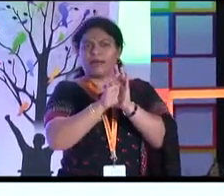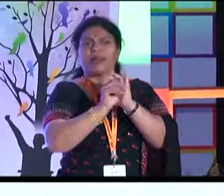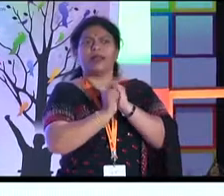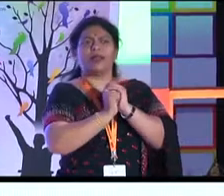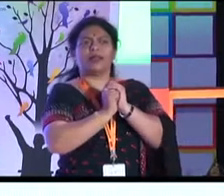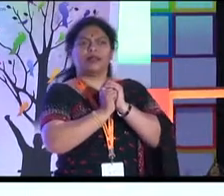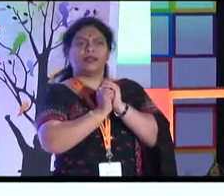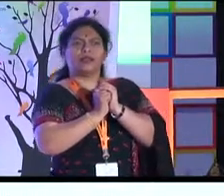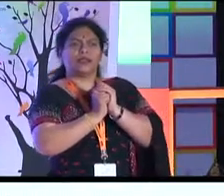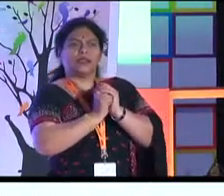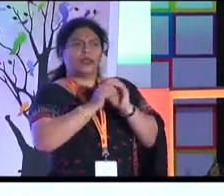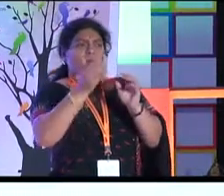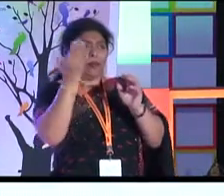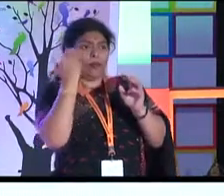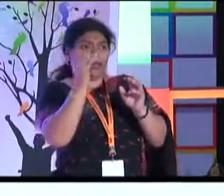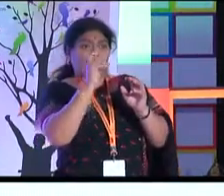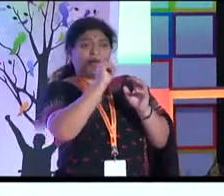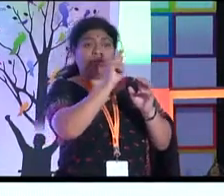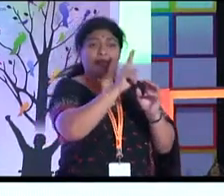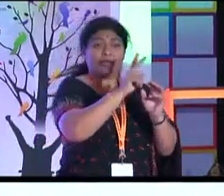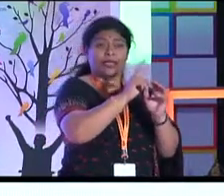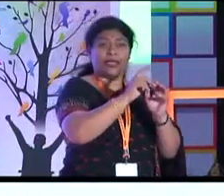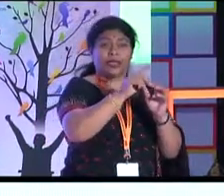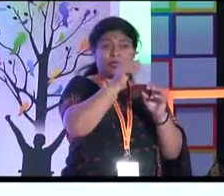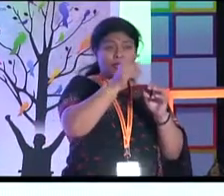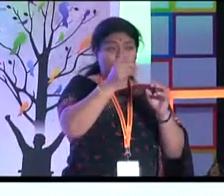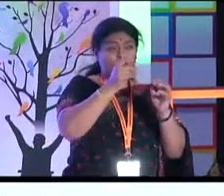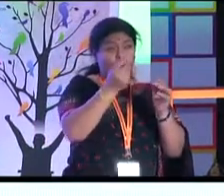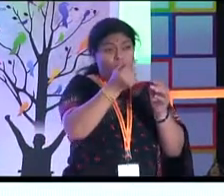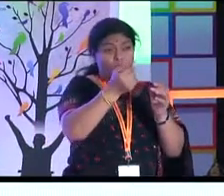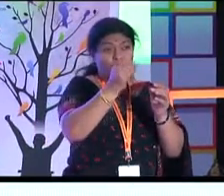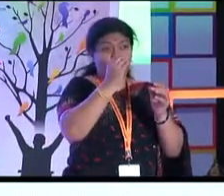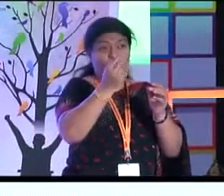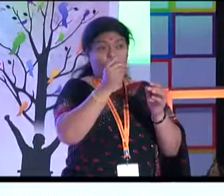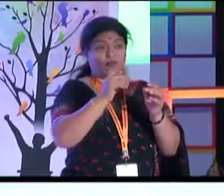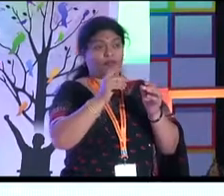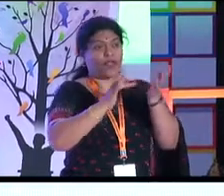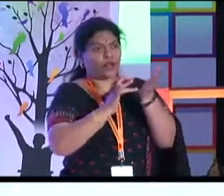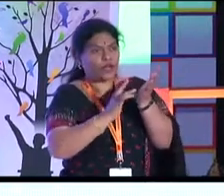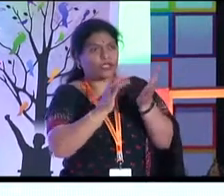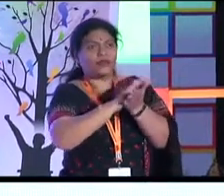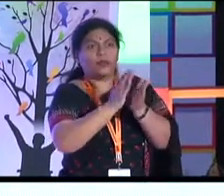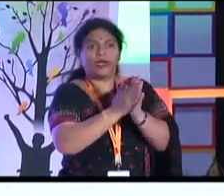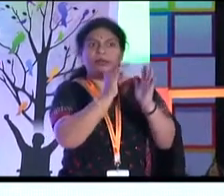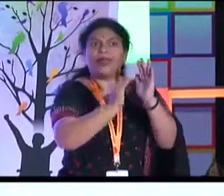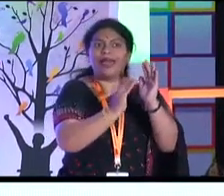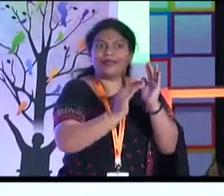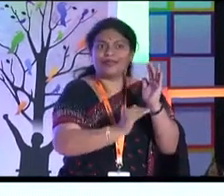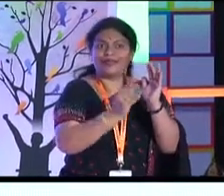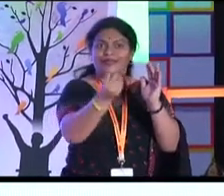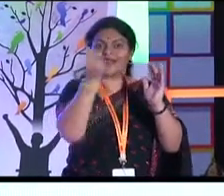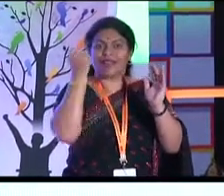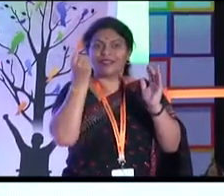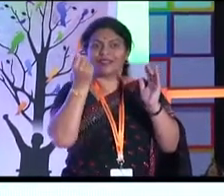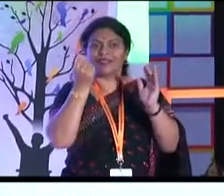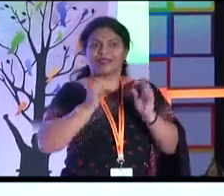of now every single television. I strongly believe that the cost of technology will come down dramatically. And if we